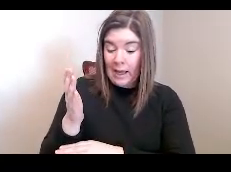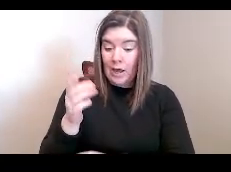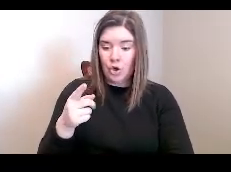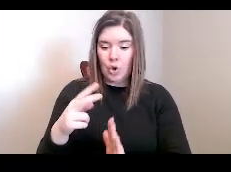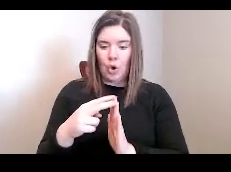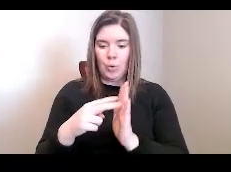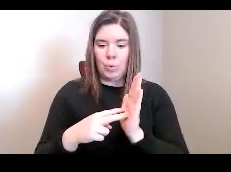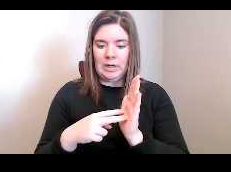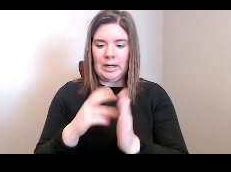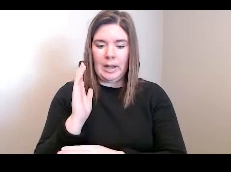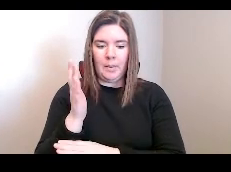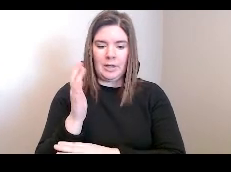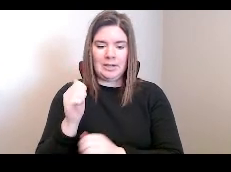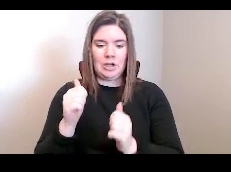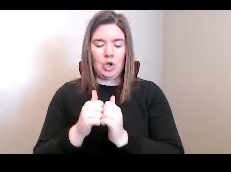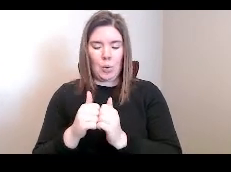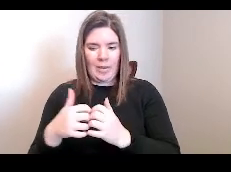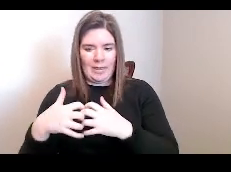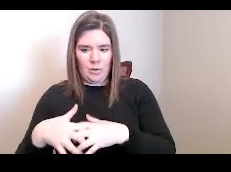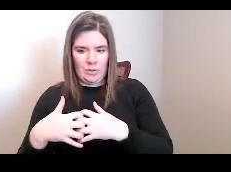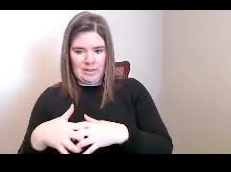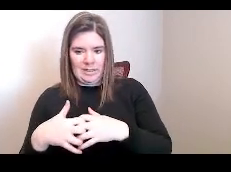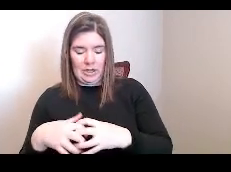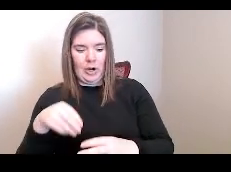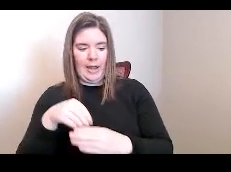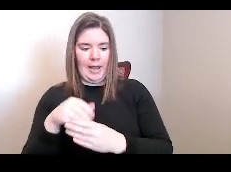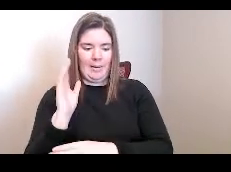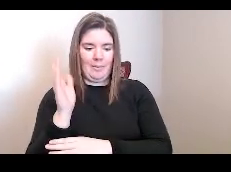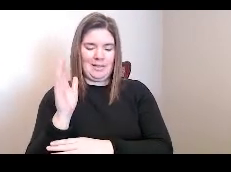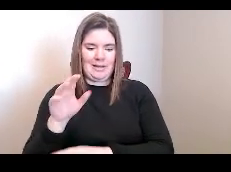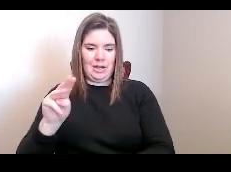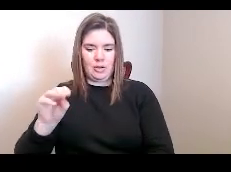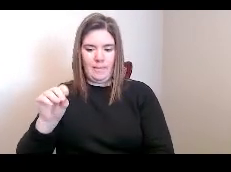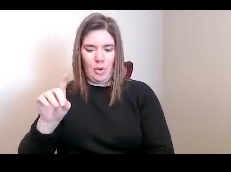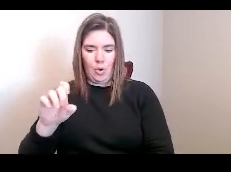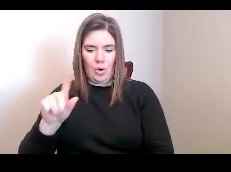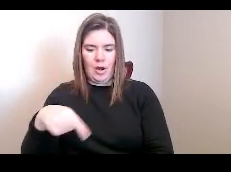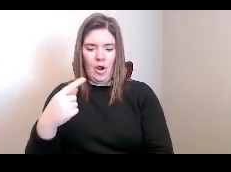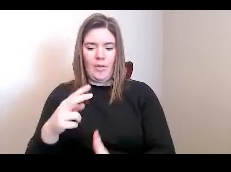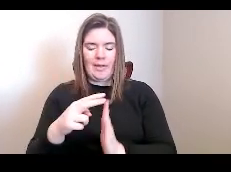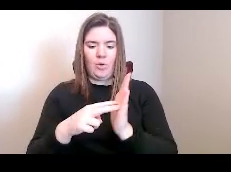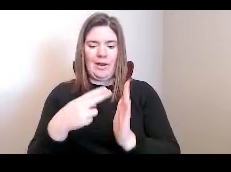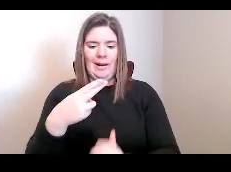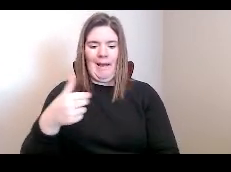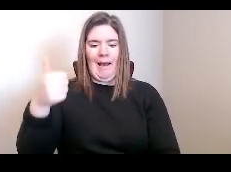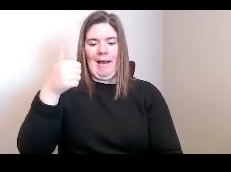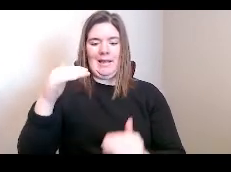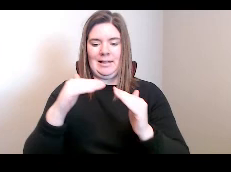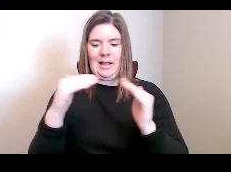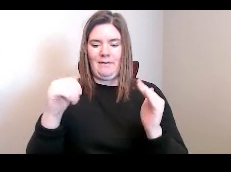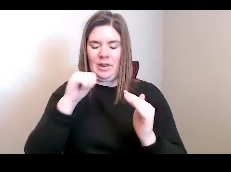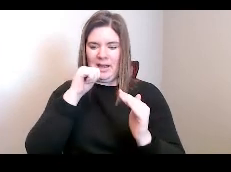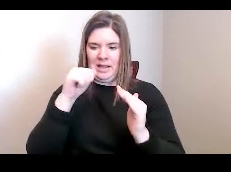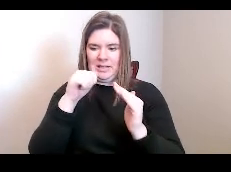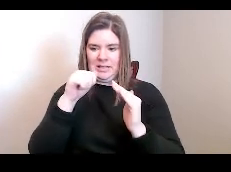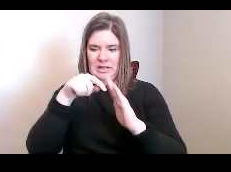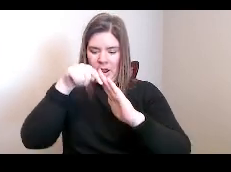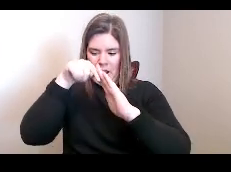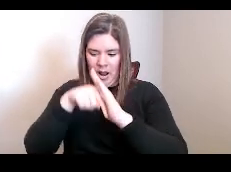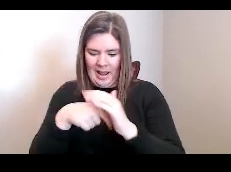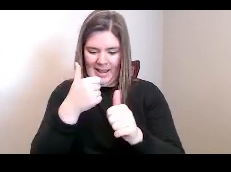presentation with a screen reader in presentation mode, it's only going to read the highest level. It doesn't get into the grouping, which is kind of nice.